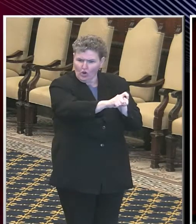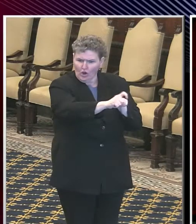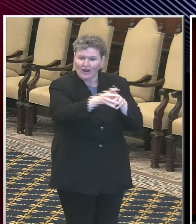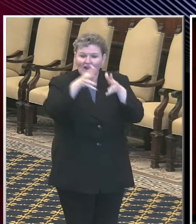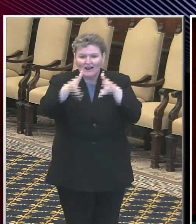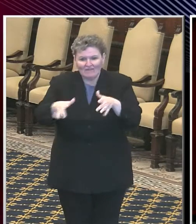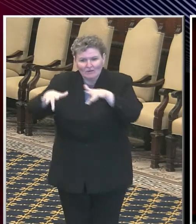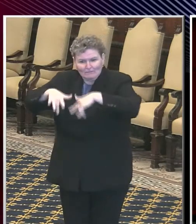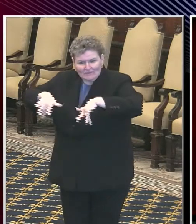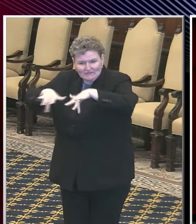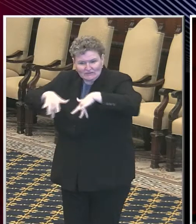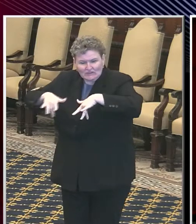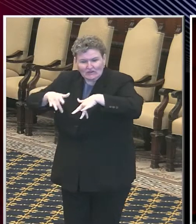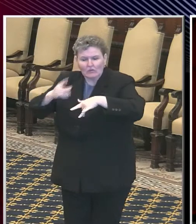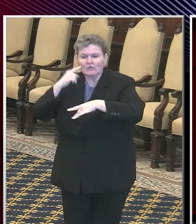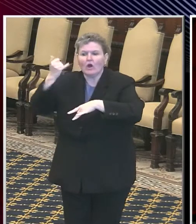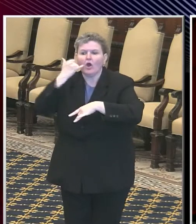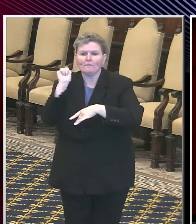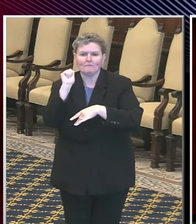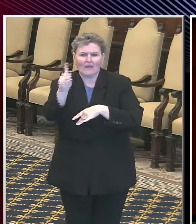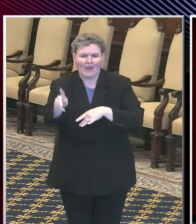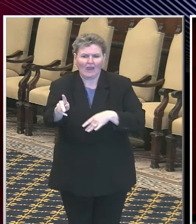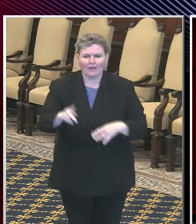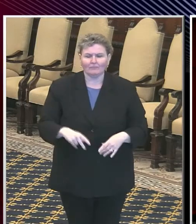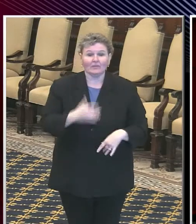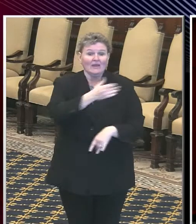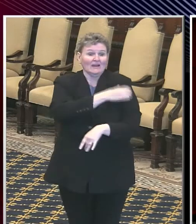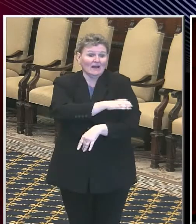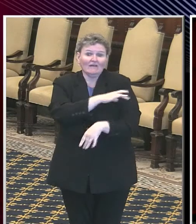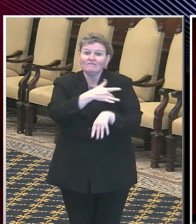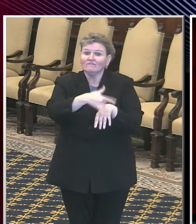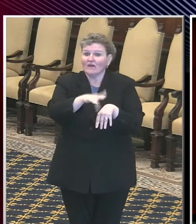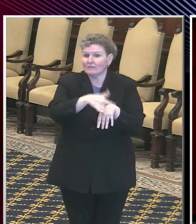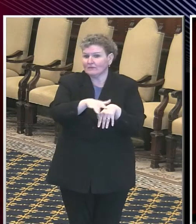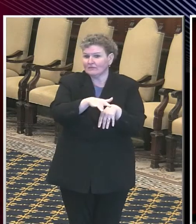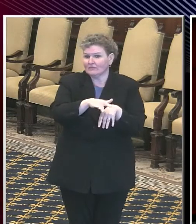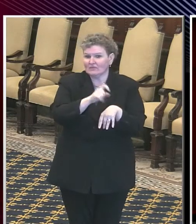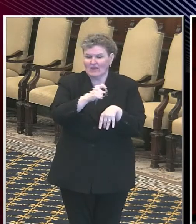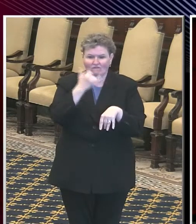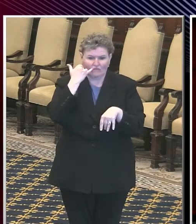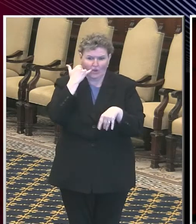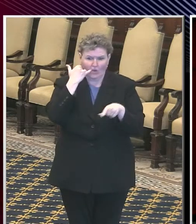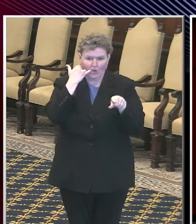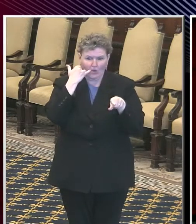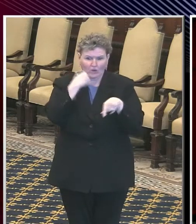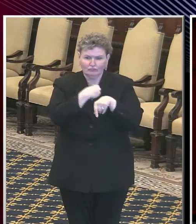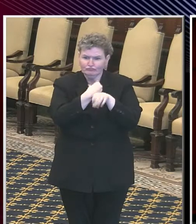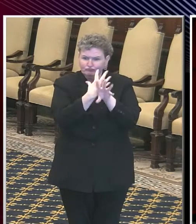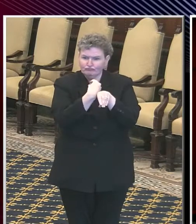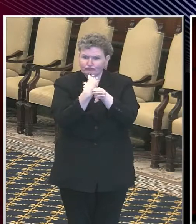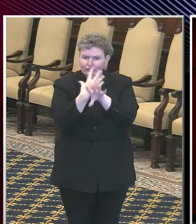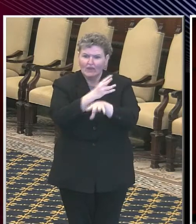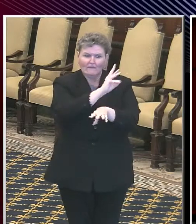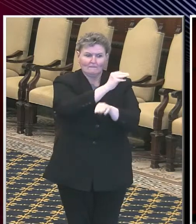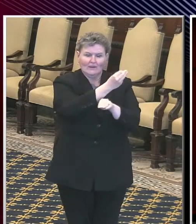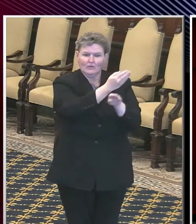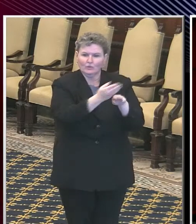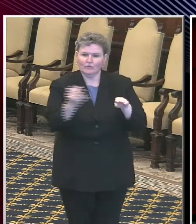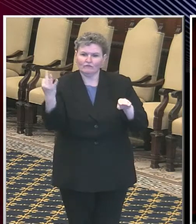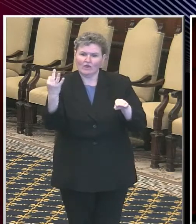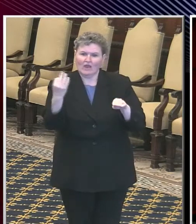1-833-745-4673, or by texting the same number. The service will allow students and families to speak with clinicians by video and by